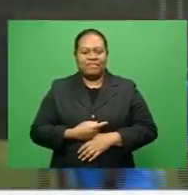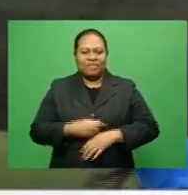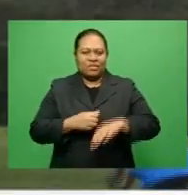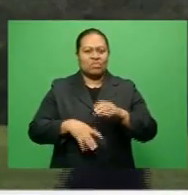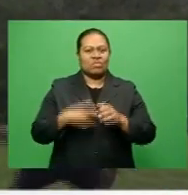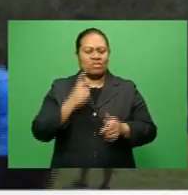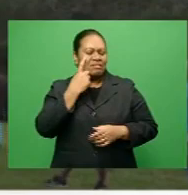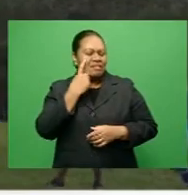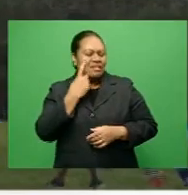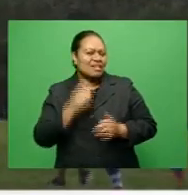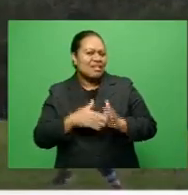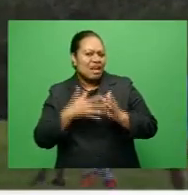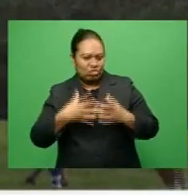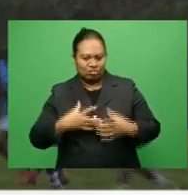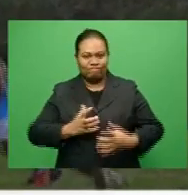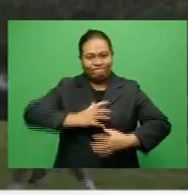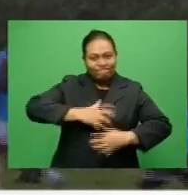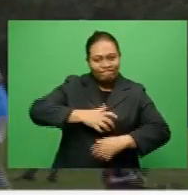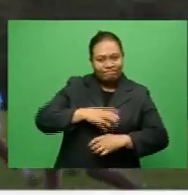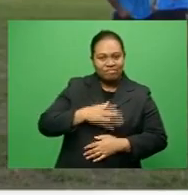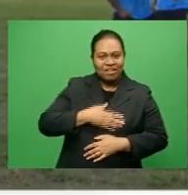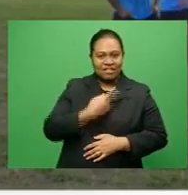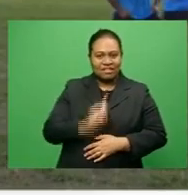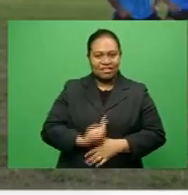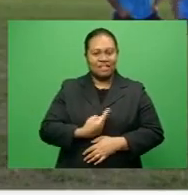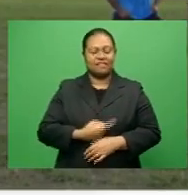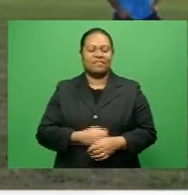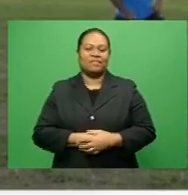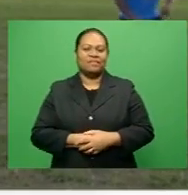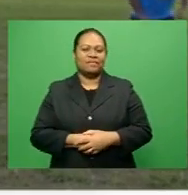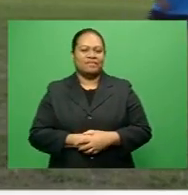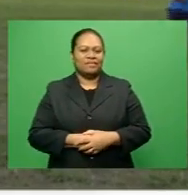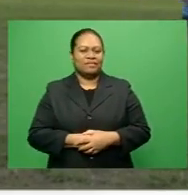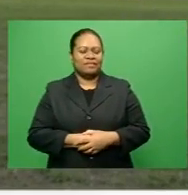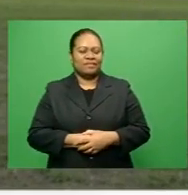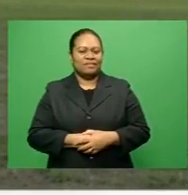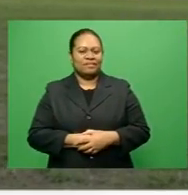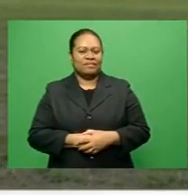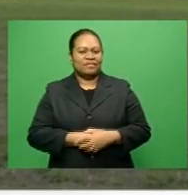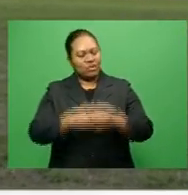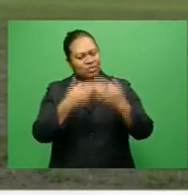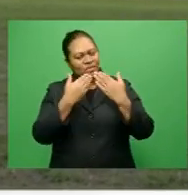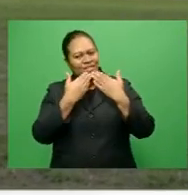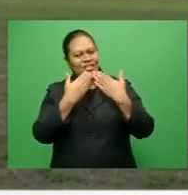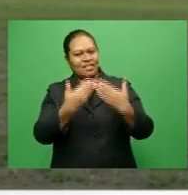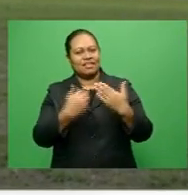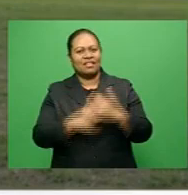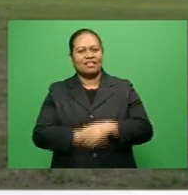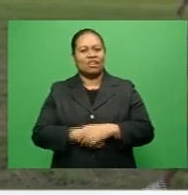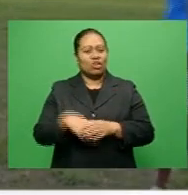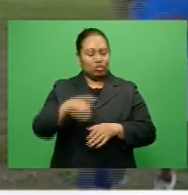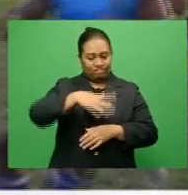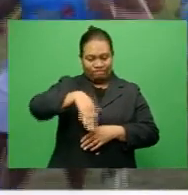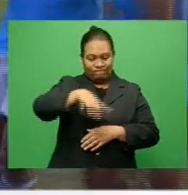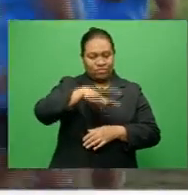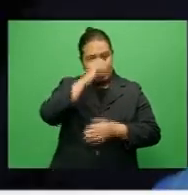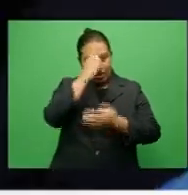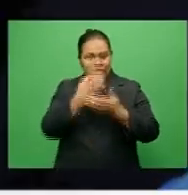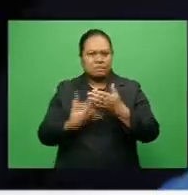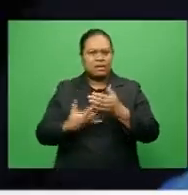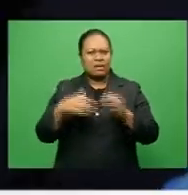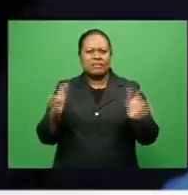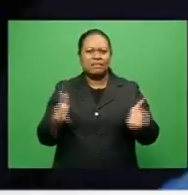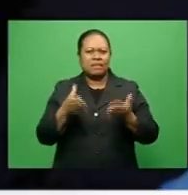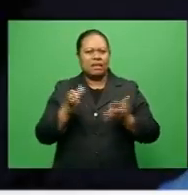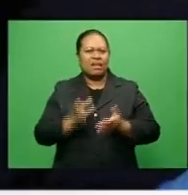trying to adapt myself to 15s. Thanks to those experienced players like